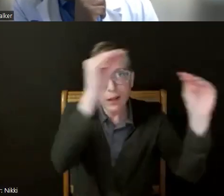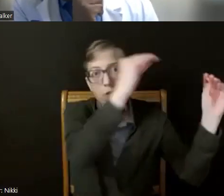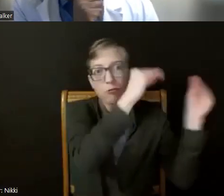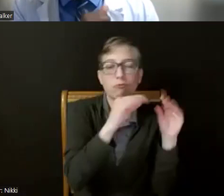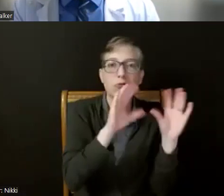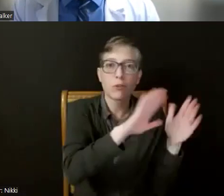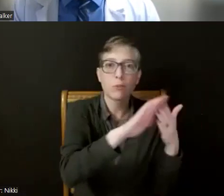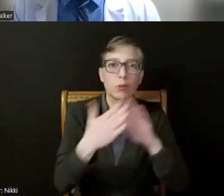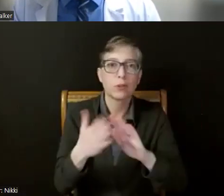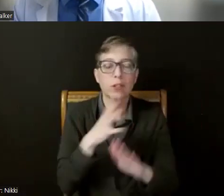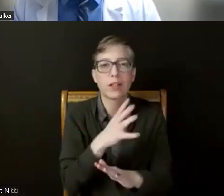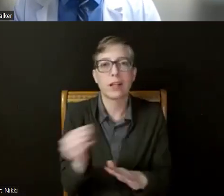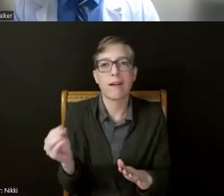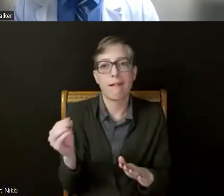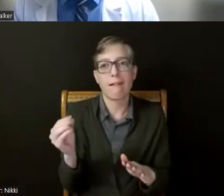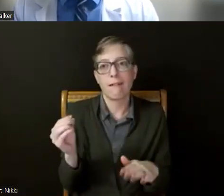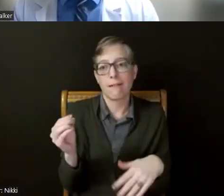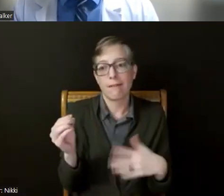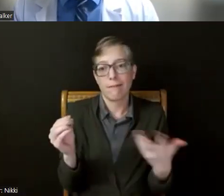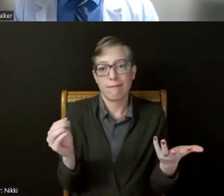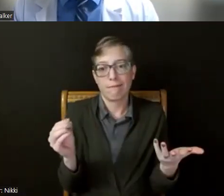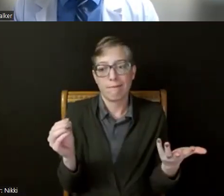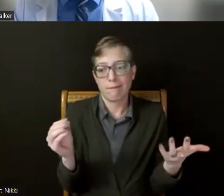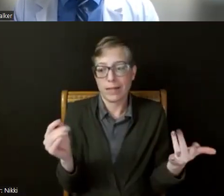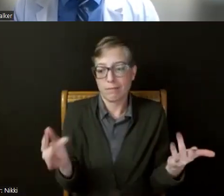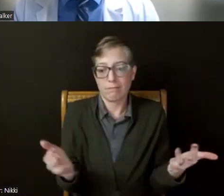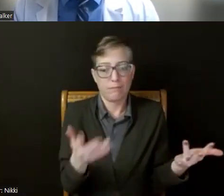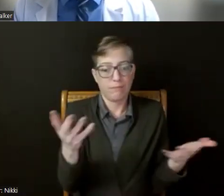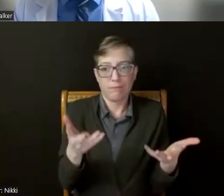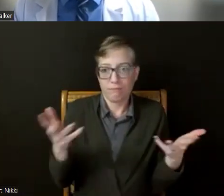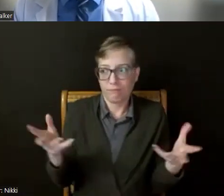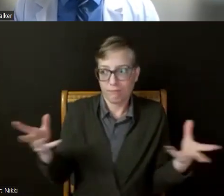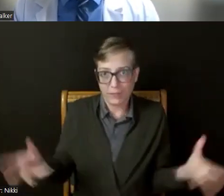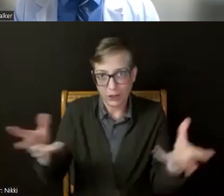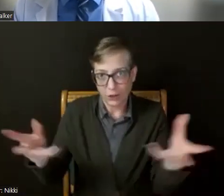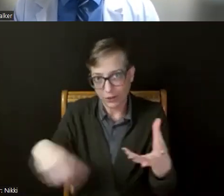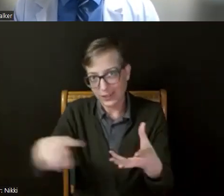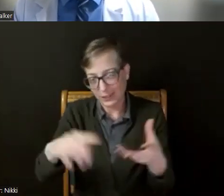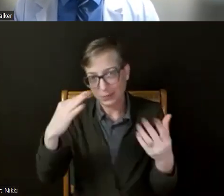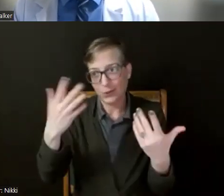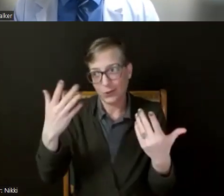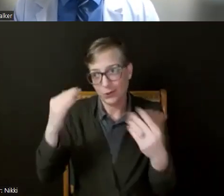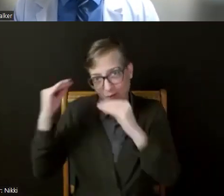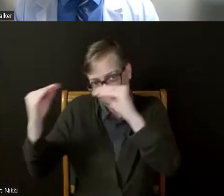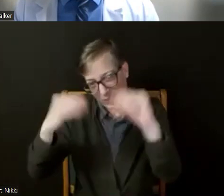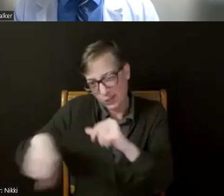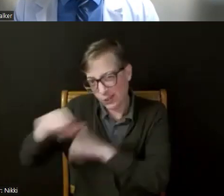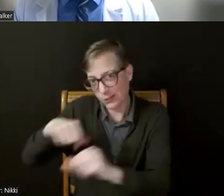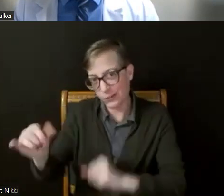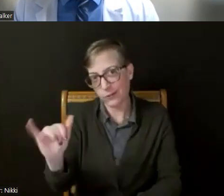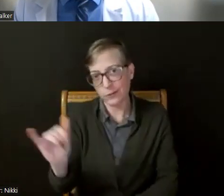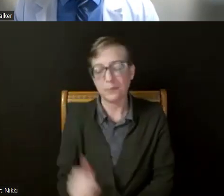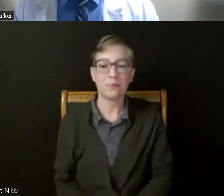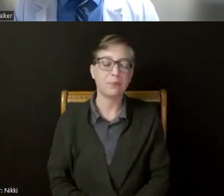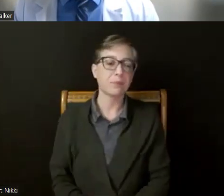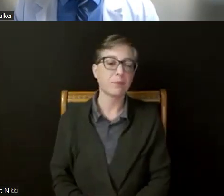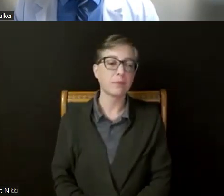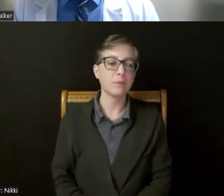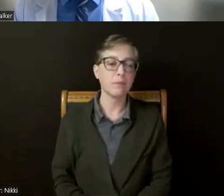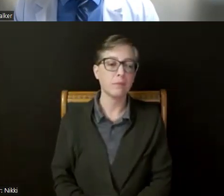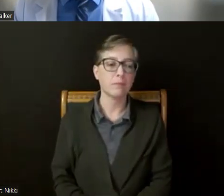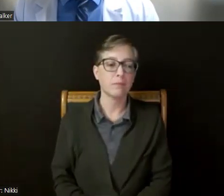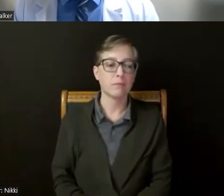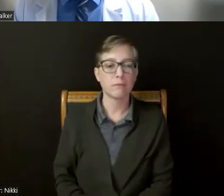trying to pass that work forward so the community continues to educate the community itself. And then as well as our providers